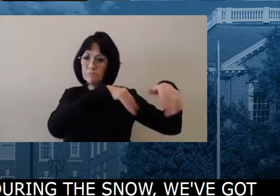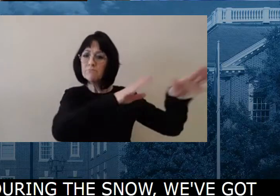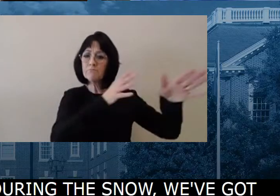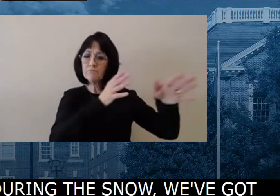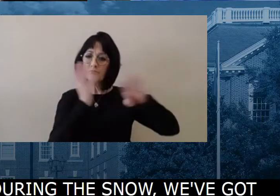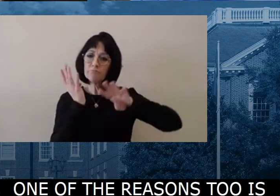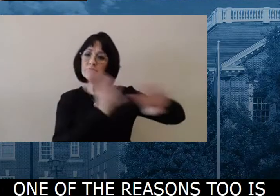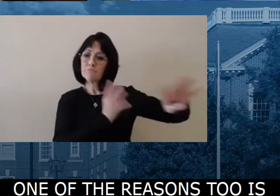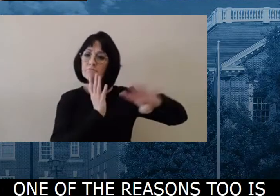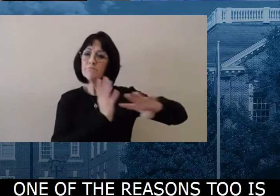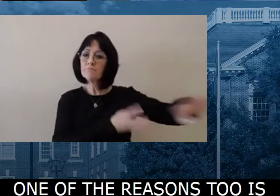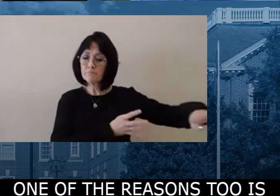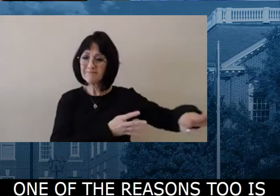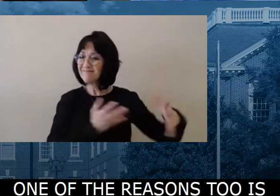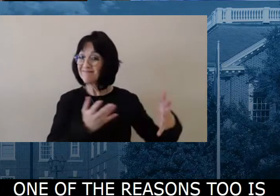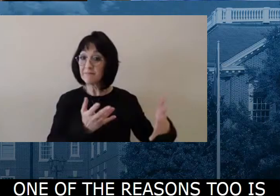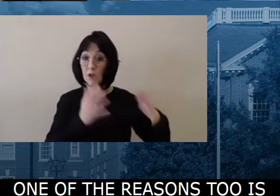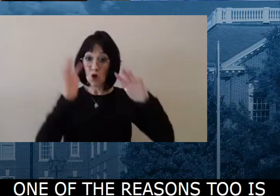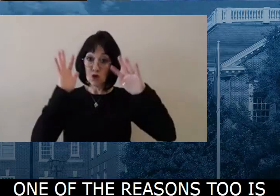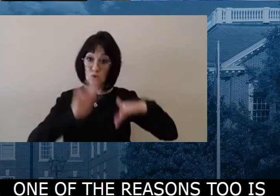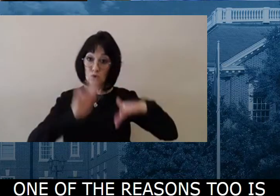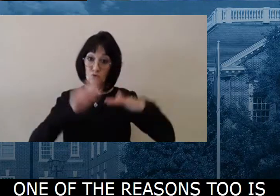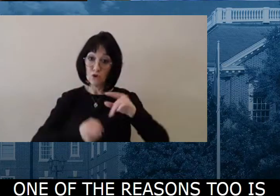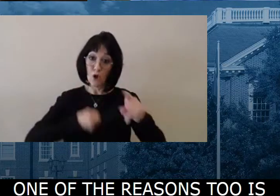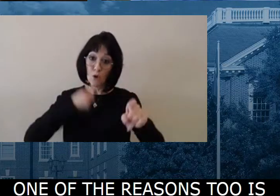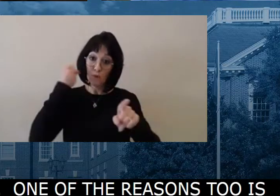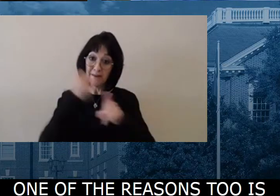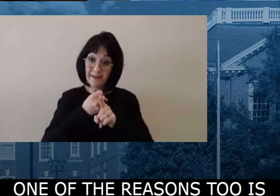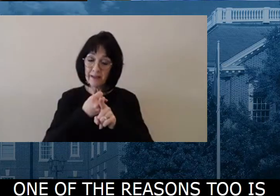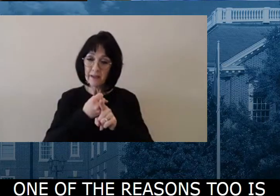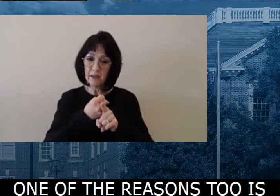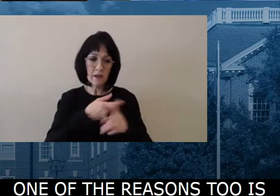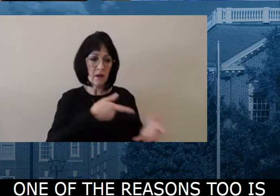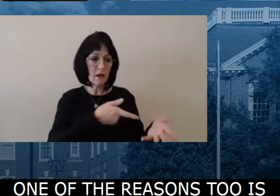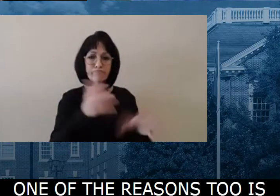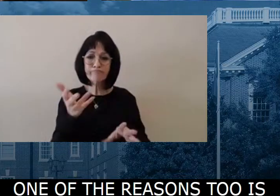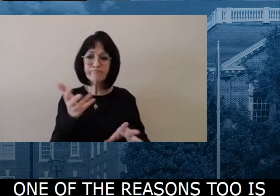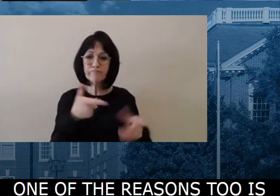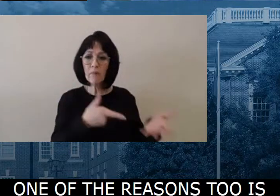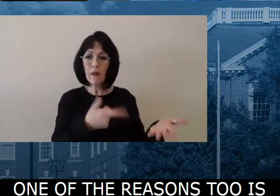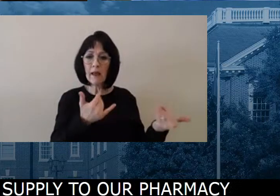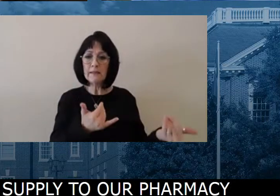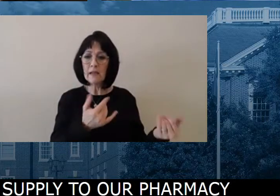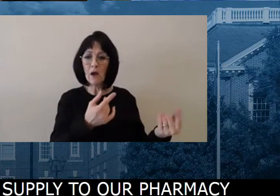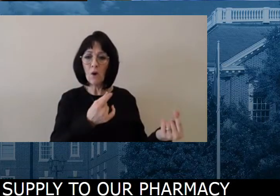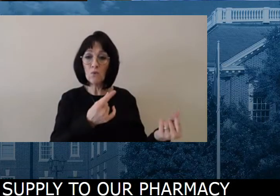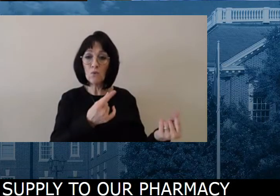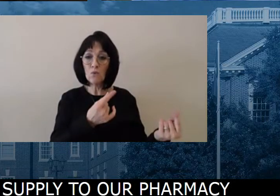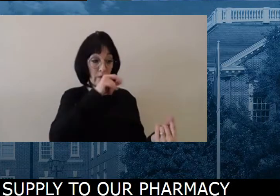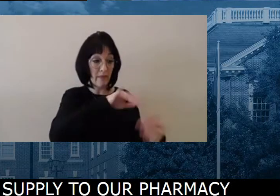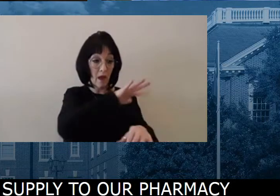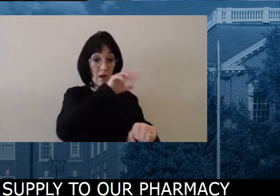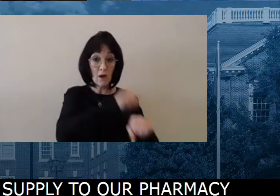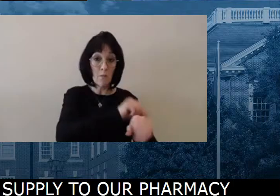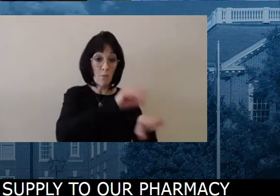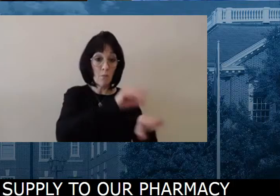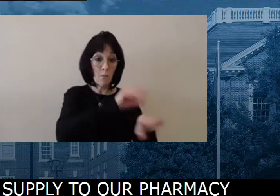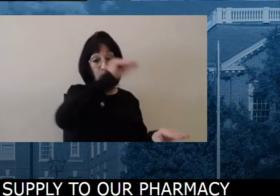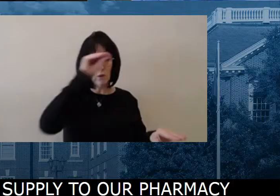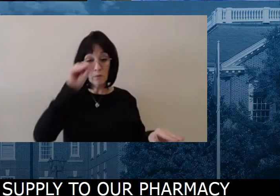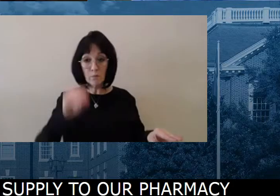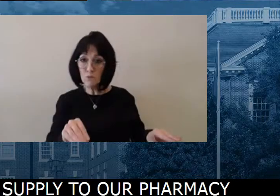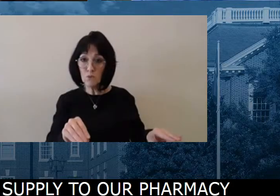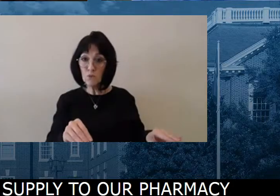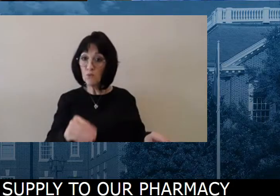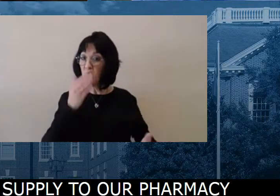the supply to our pharmacy partners and other partners at that level. They haven't ramped up quite as quickly.